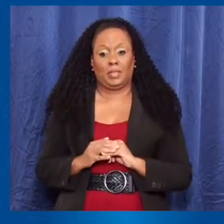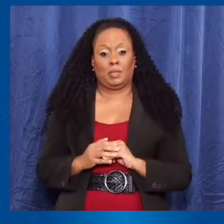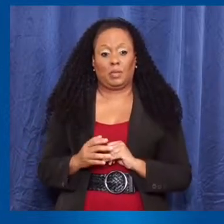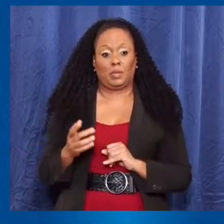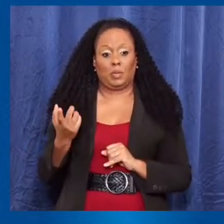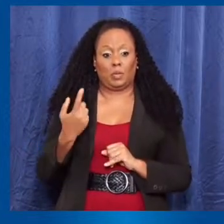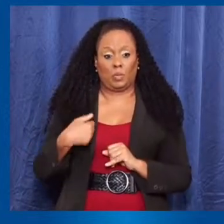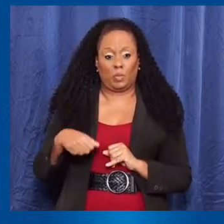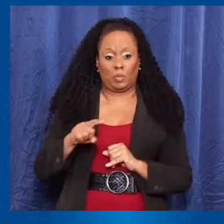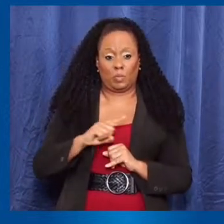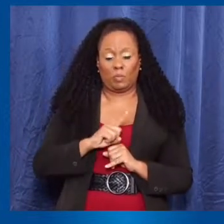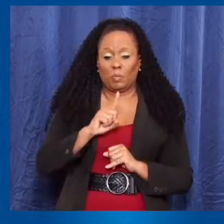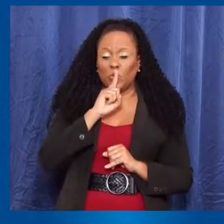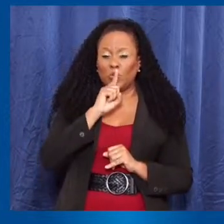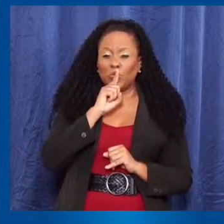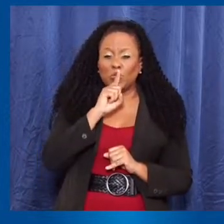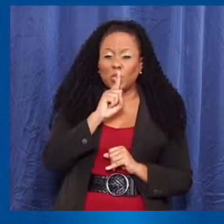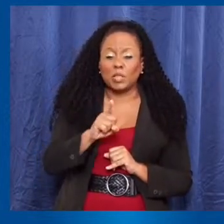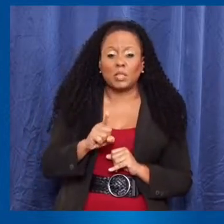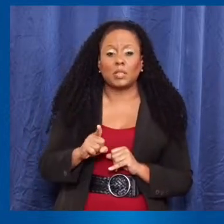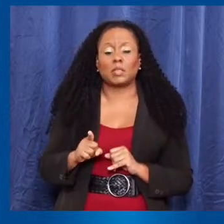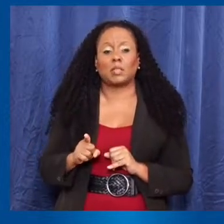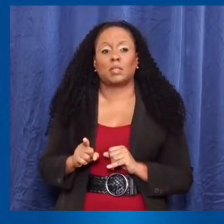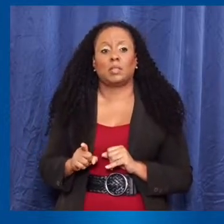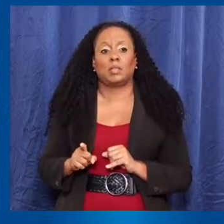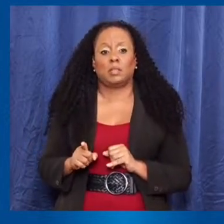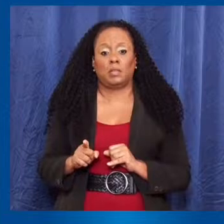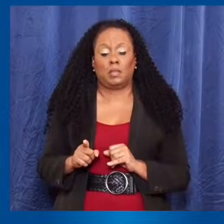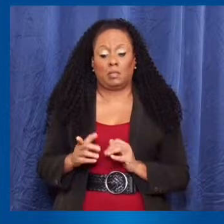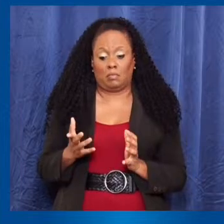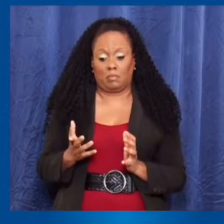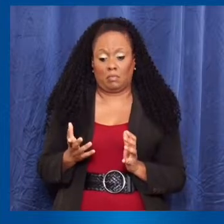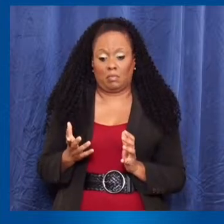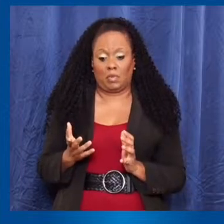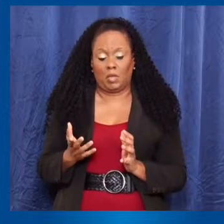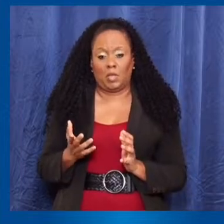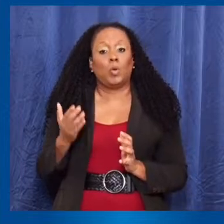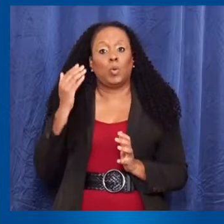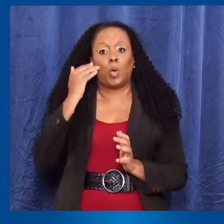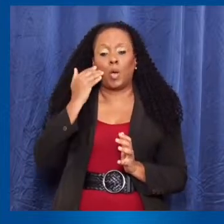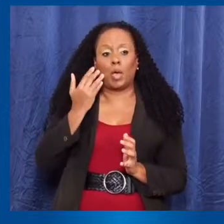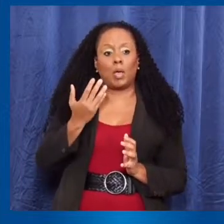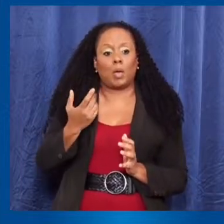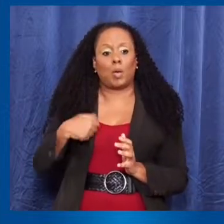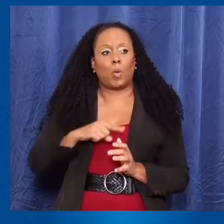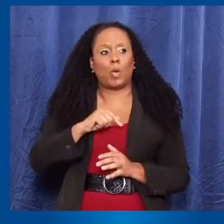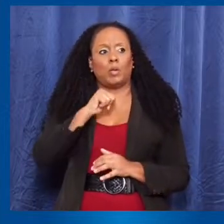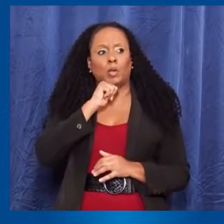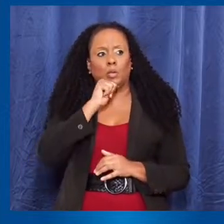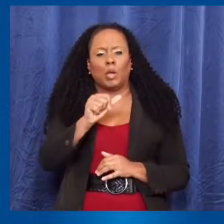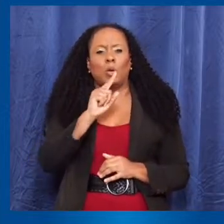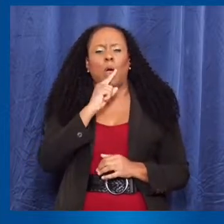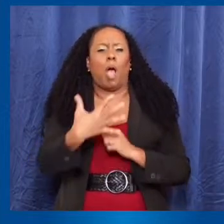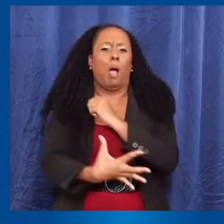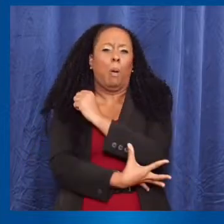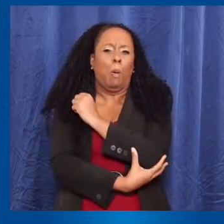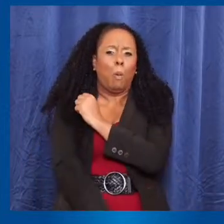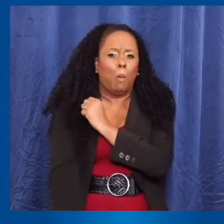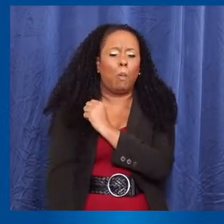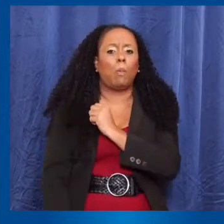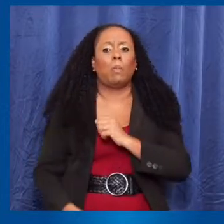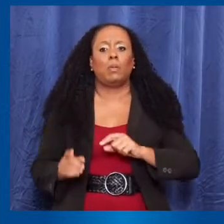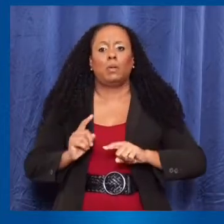we have not simply come out of poverty as middle-income countries, but we are now at risk